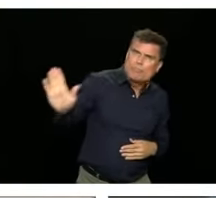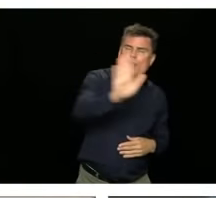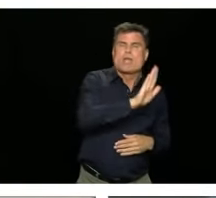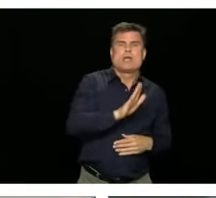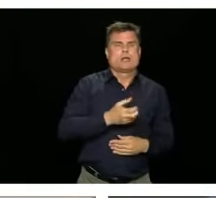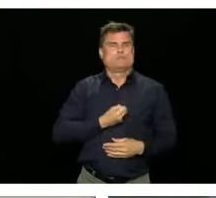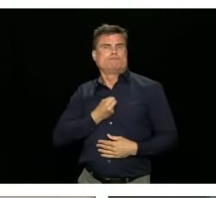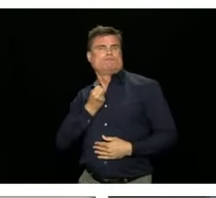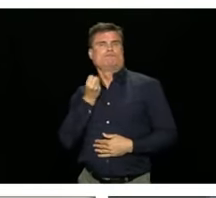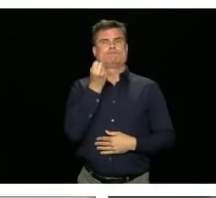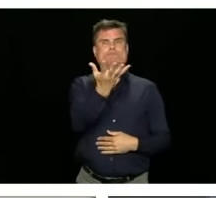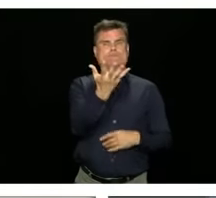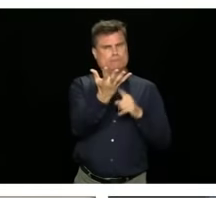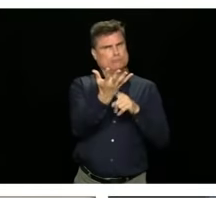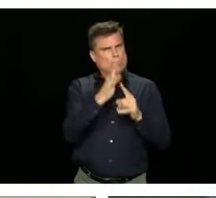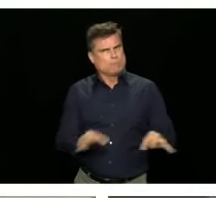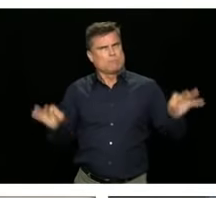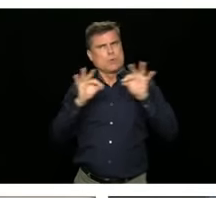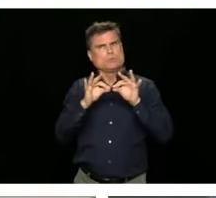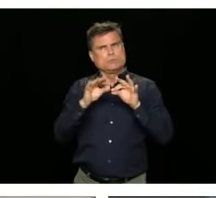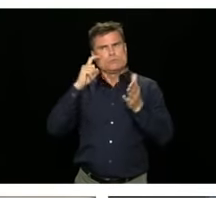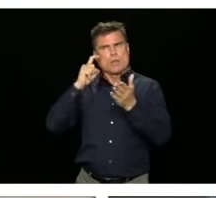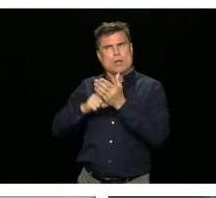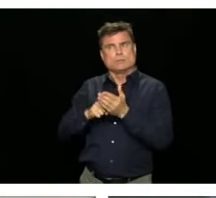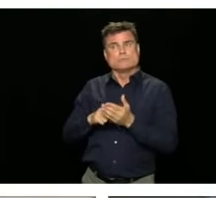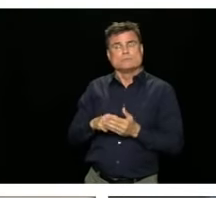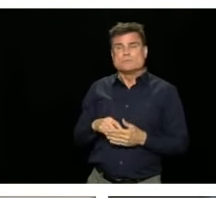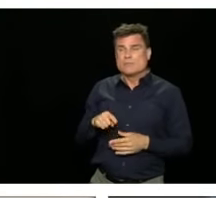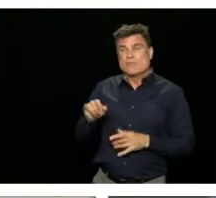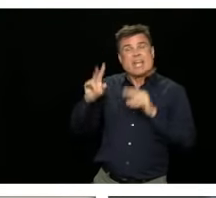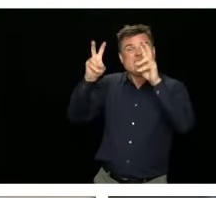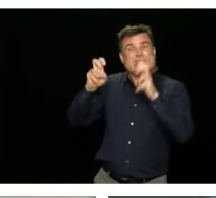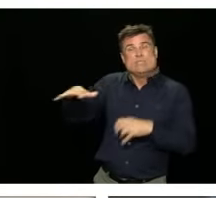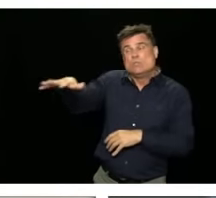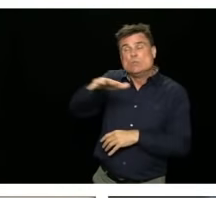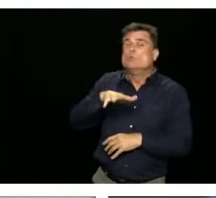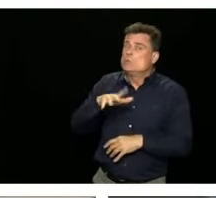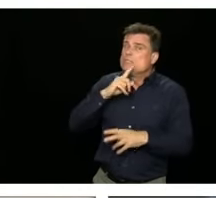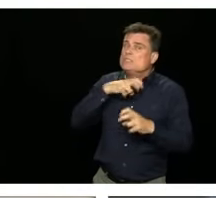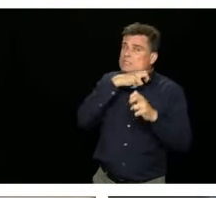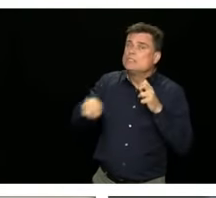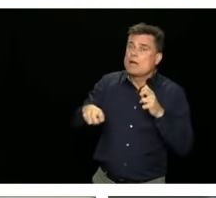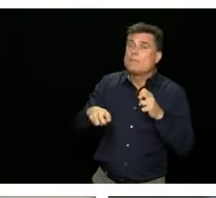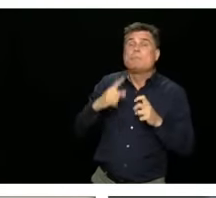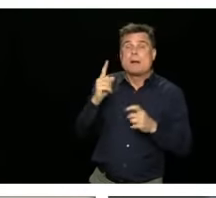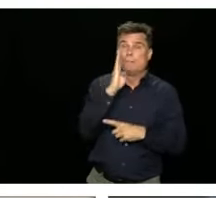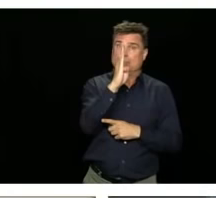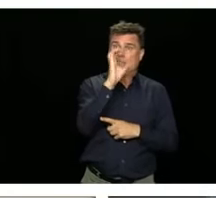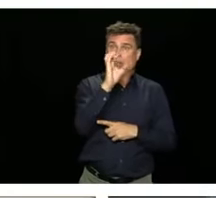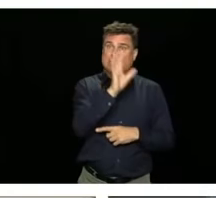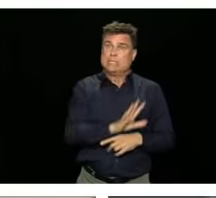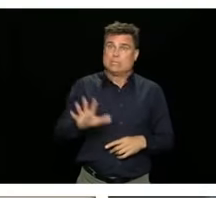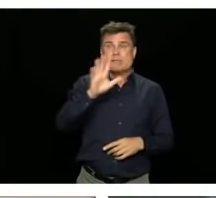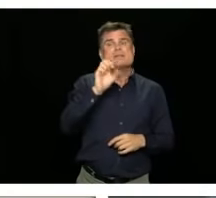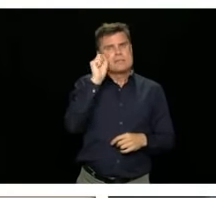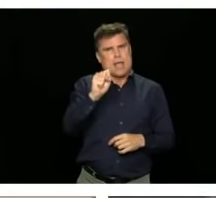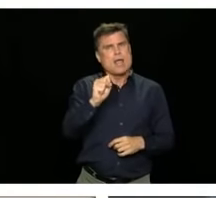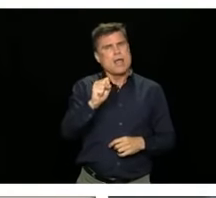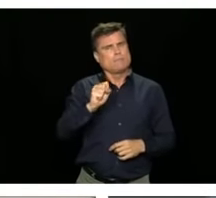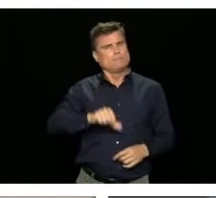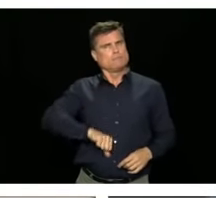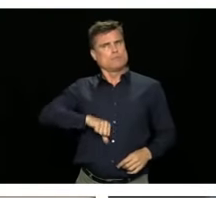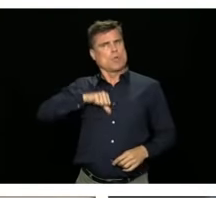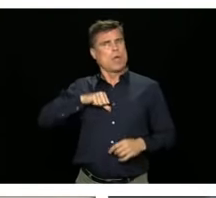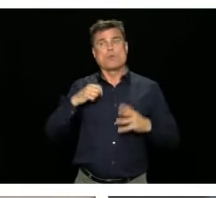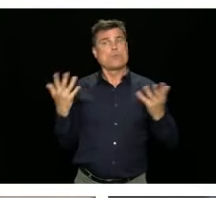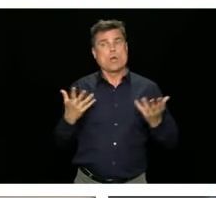proud of as British Columbians is that we are the first province to include the United Nations of Declaration of Indigenous People